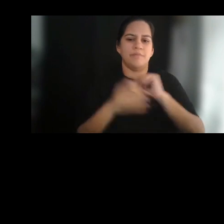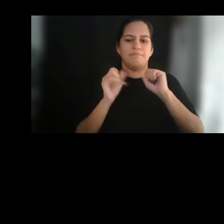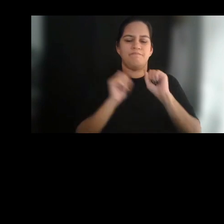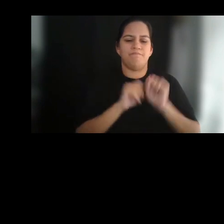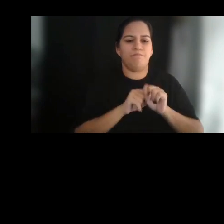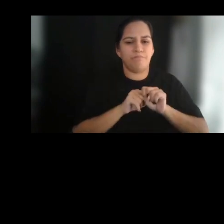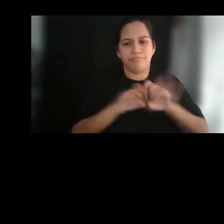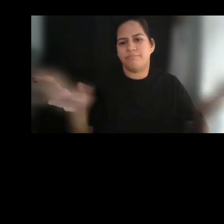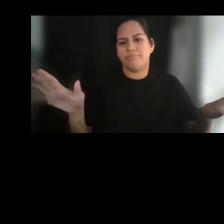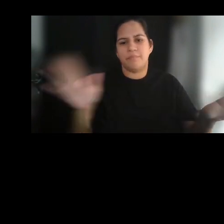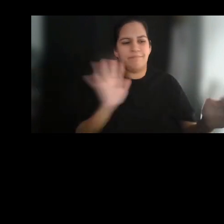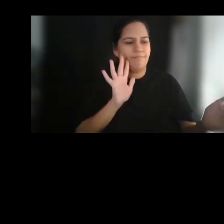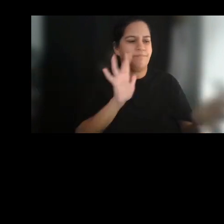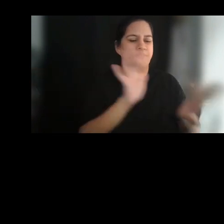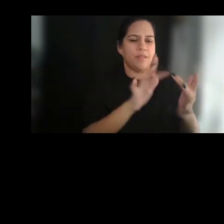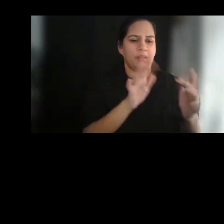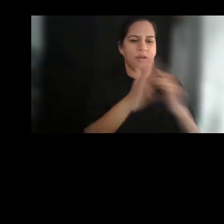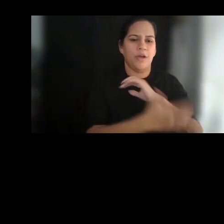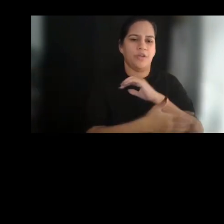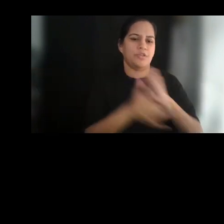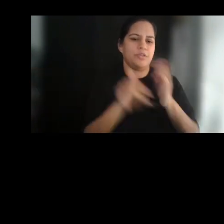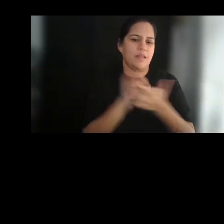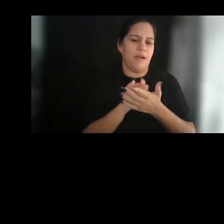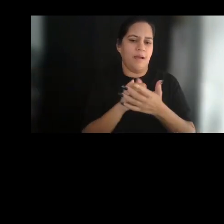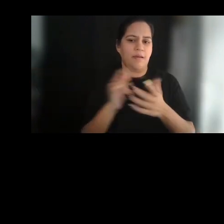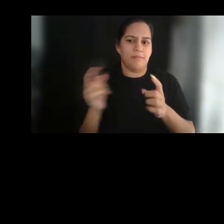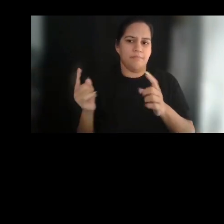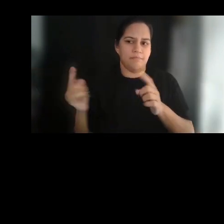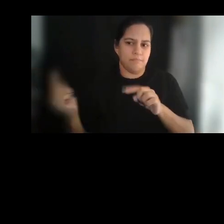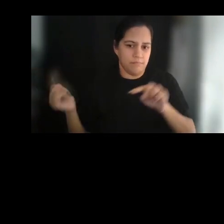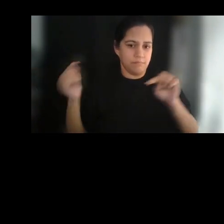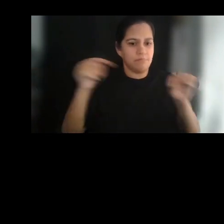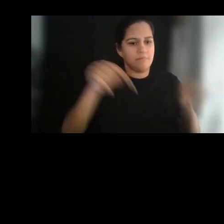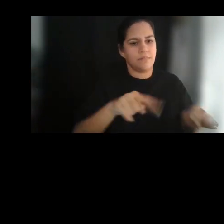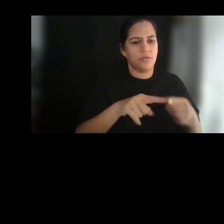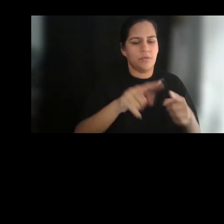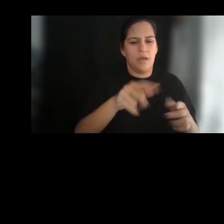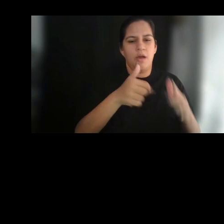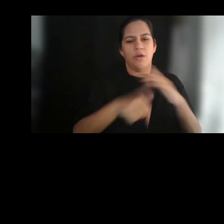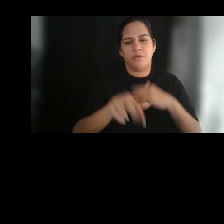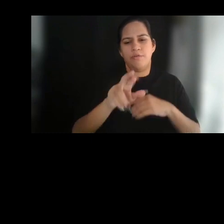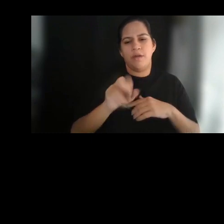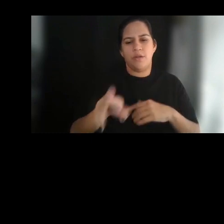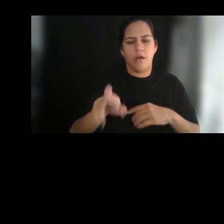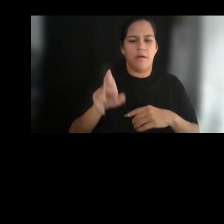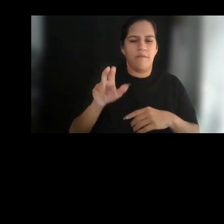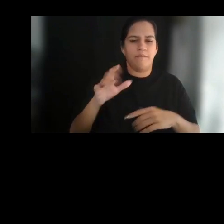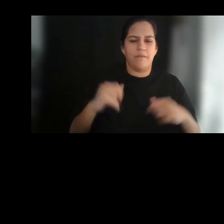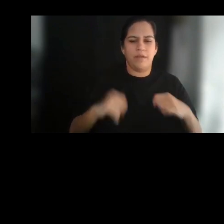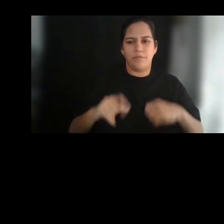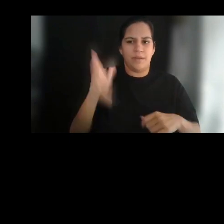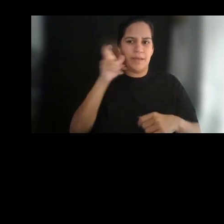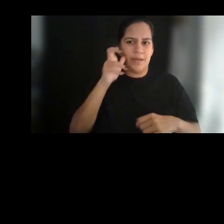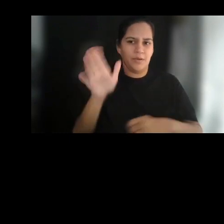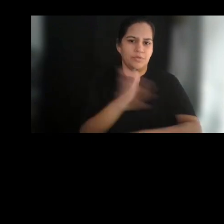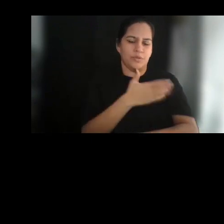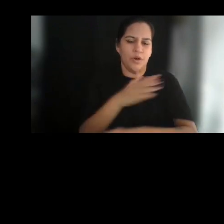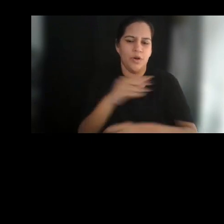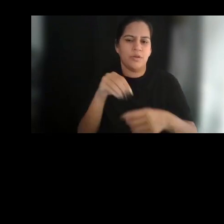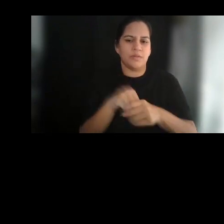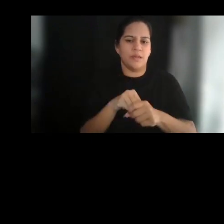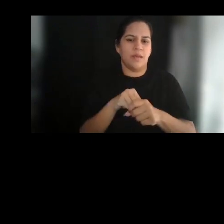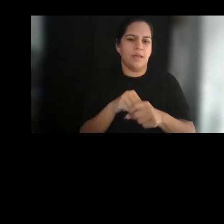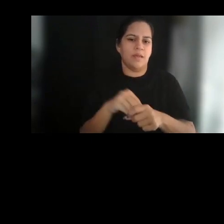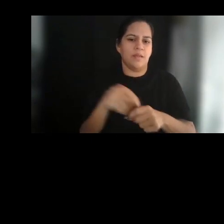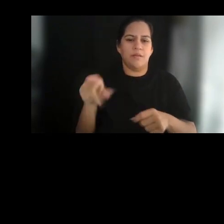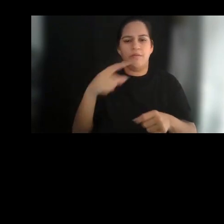that end up coming to the Under the Radar Festival themselves. You can hear her songs in Russia. You can hear her songs